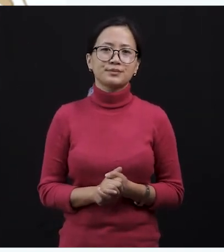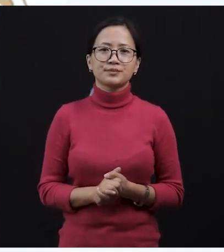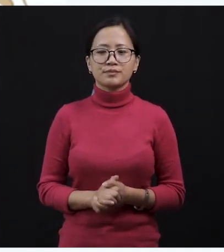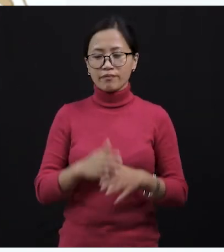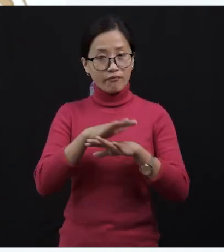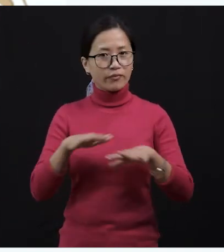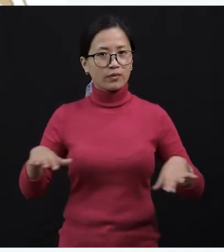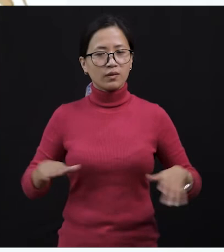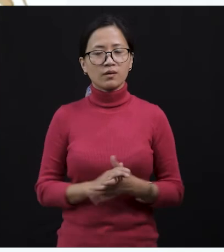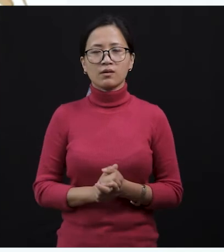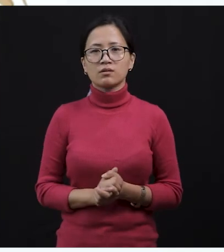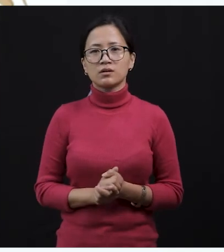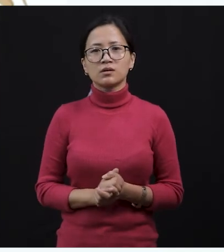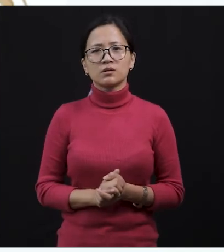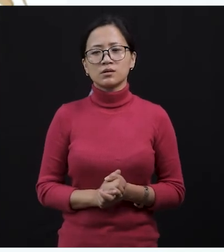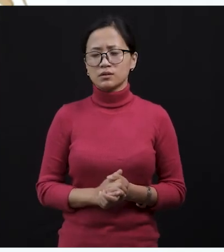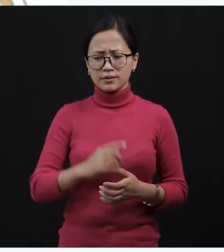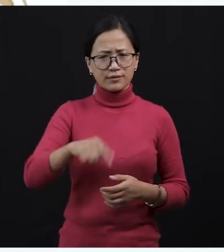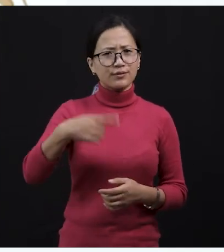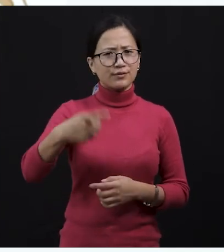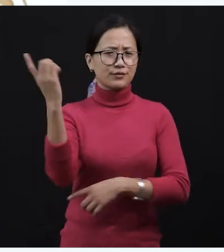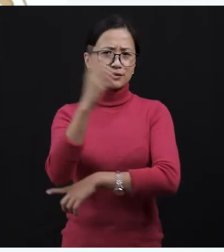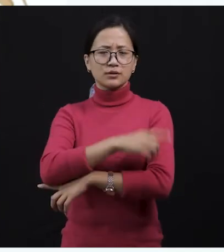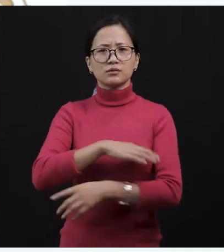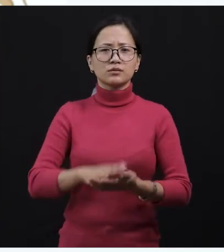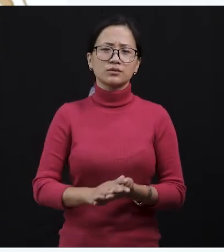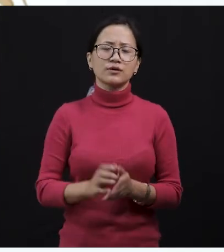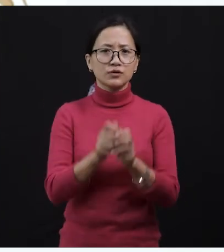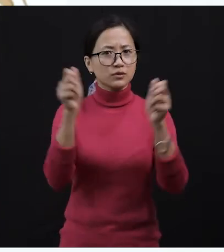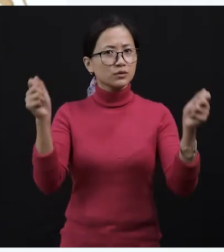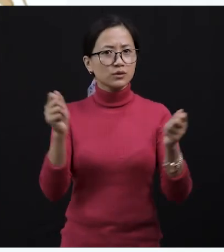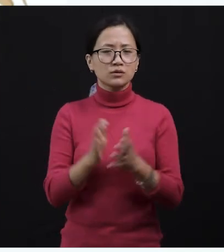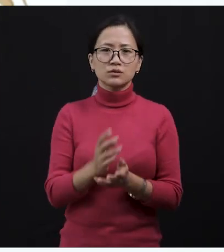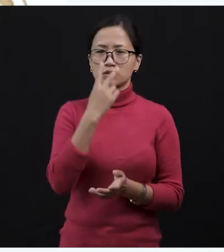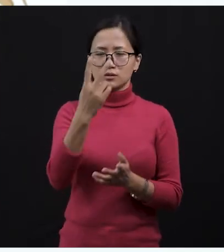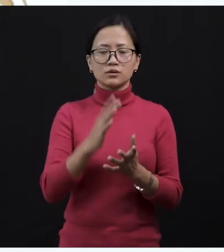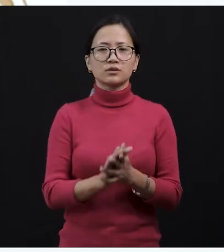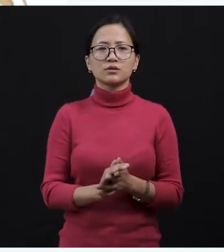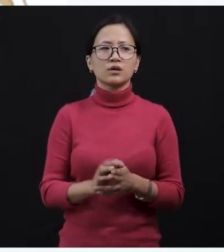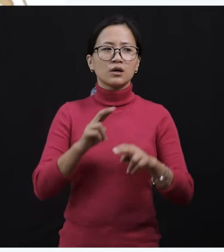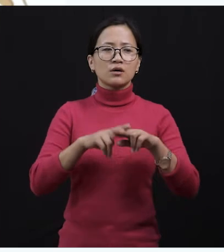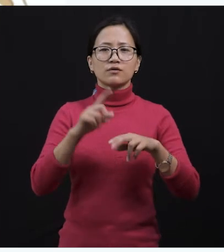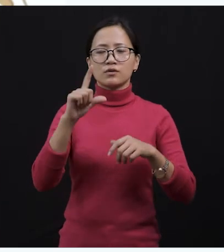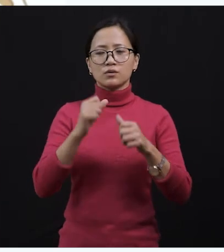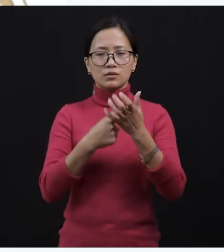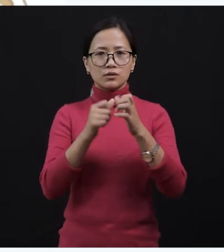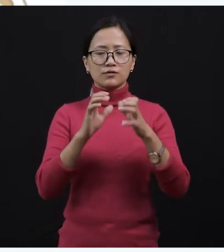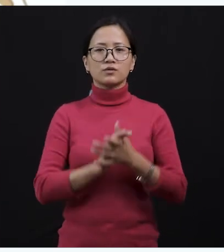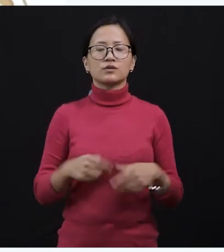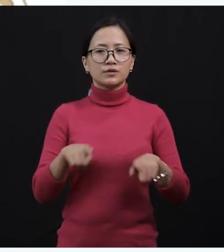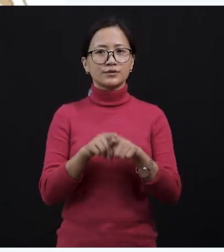So students, like every day we hear in the news that there's a depletion of flora and fauna.